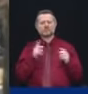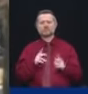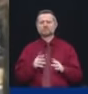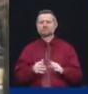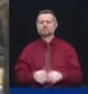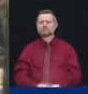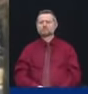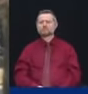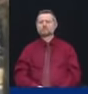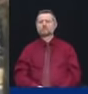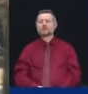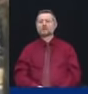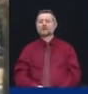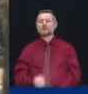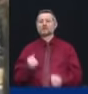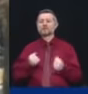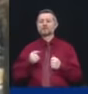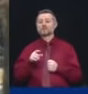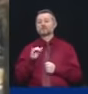COVID